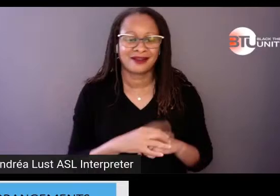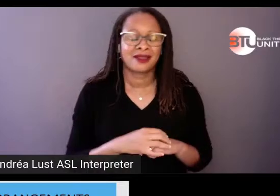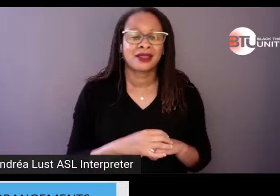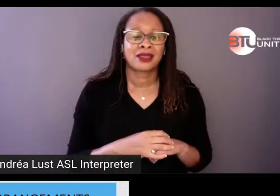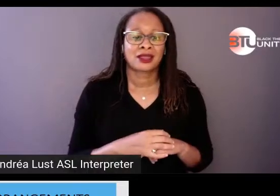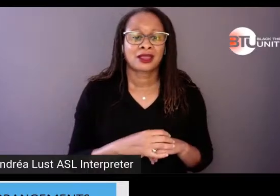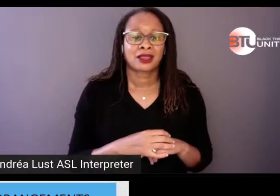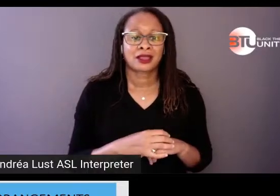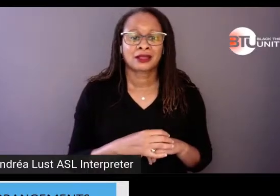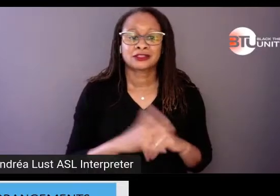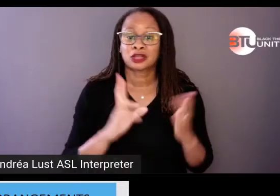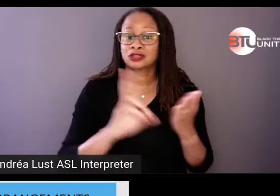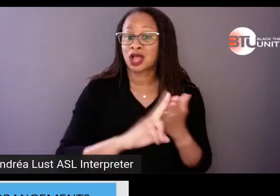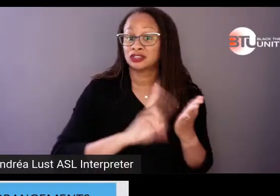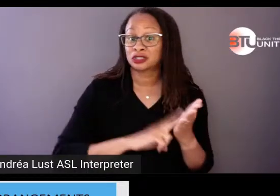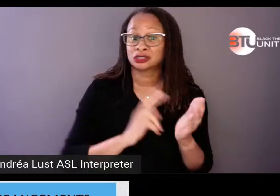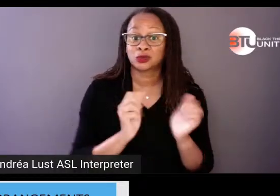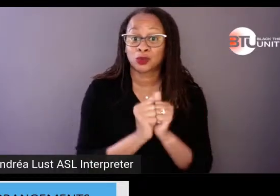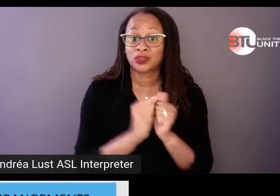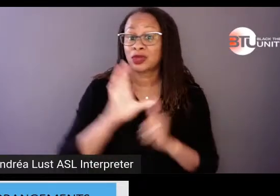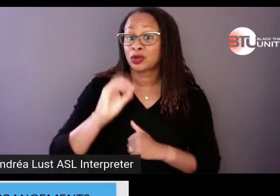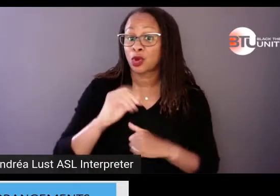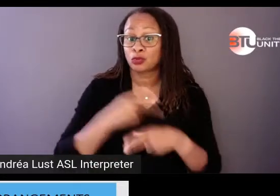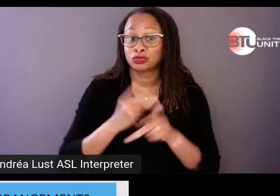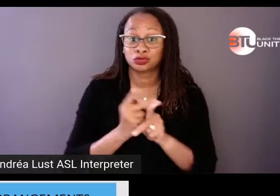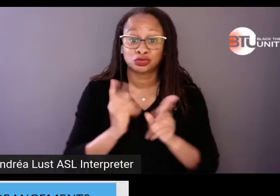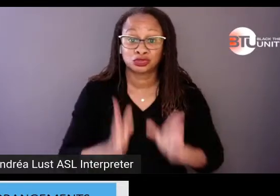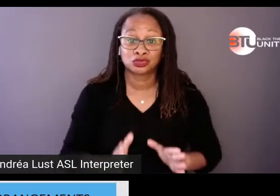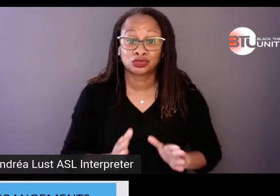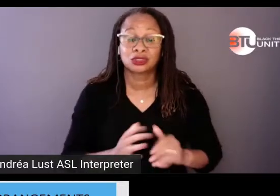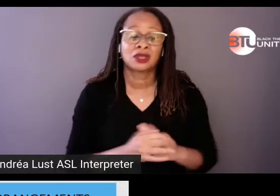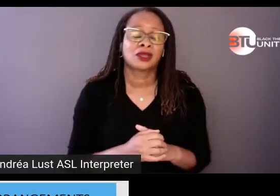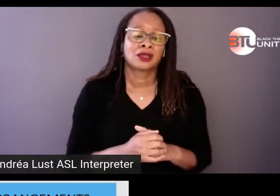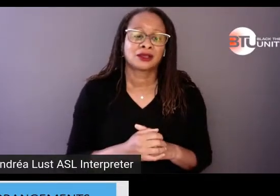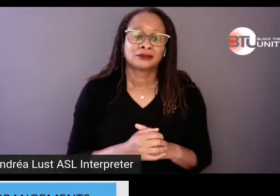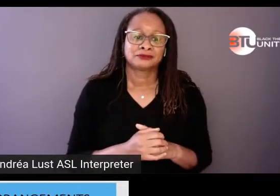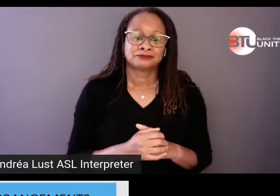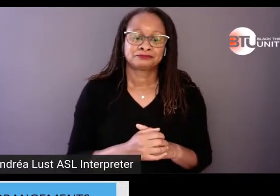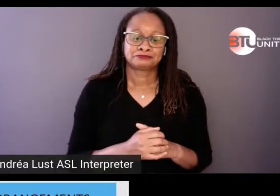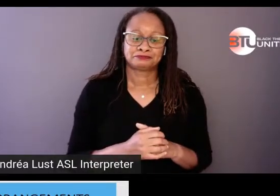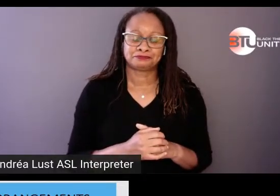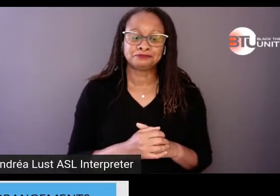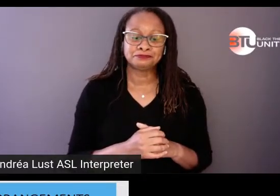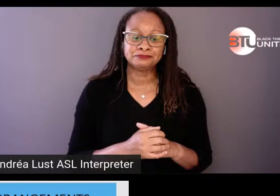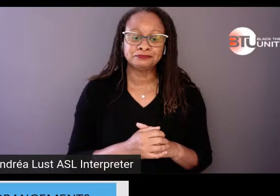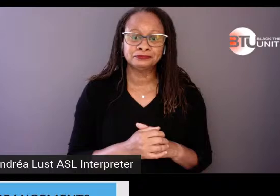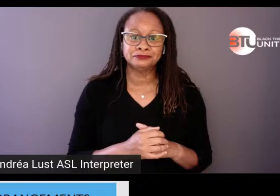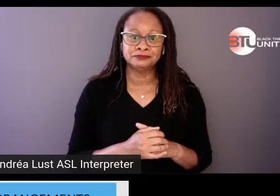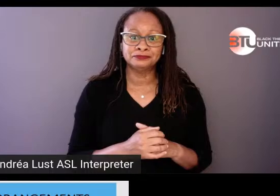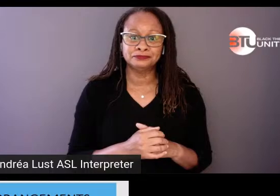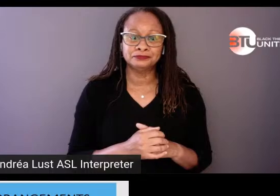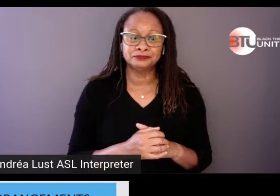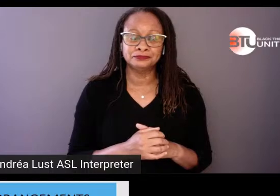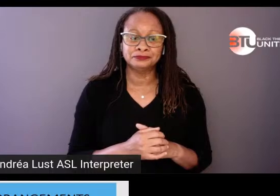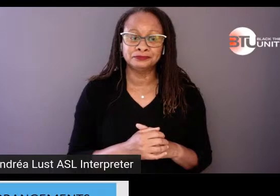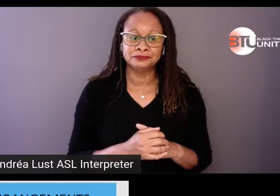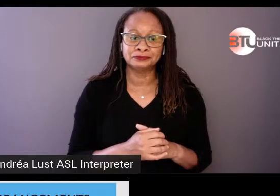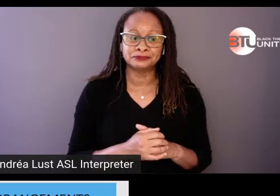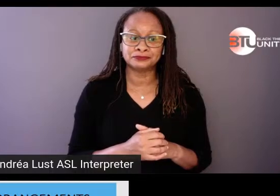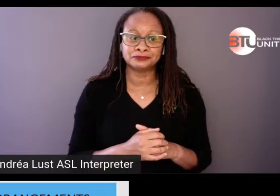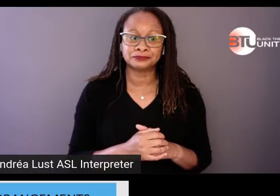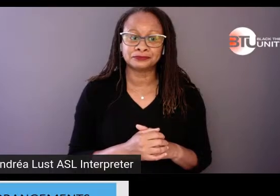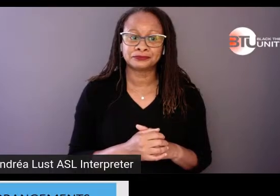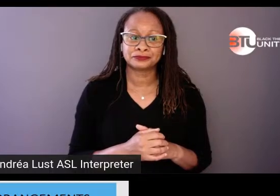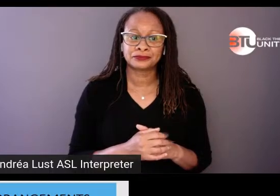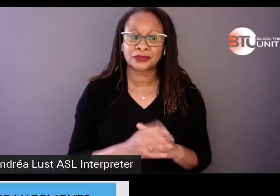have contracts with co-producers. They will start hiring all of the